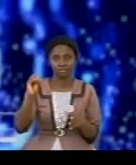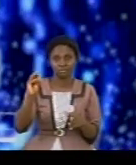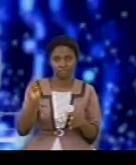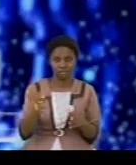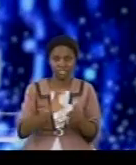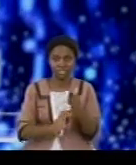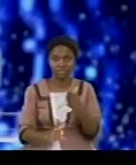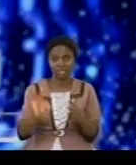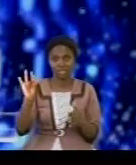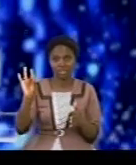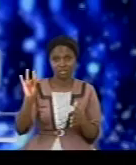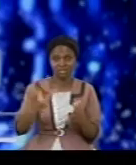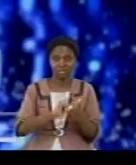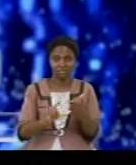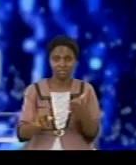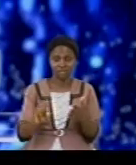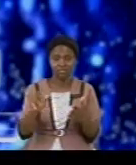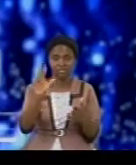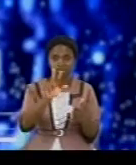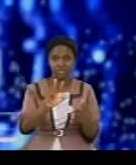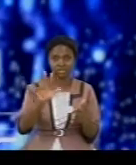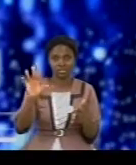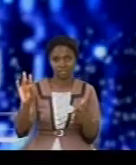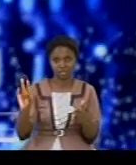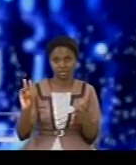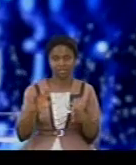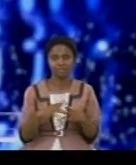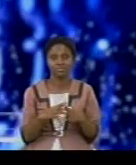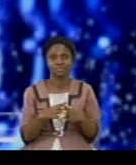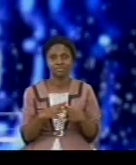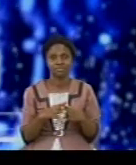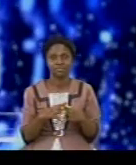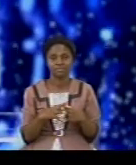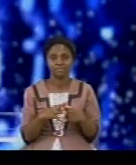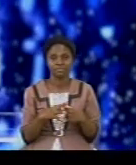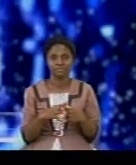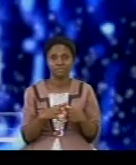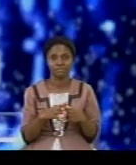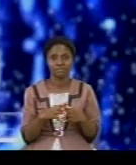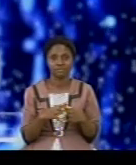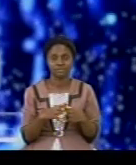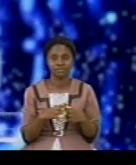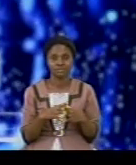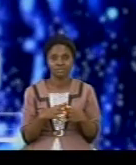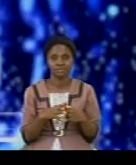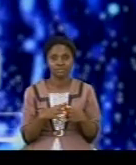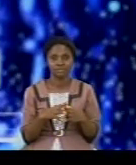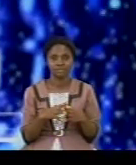chapter 8, verse 37.